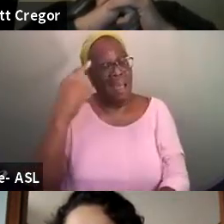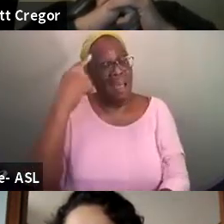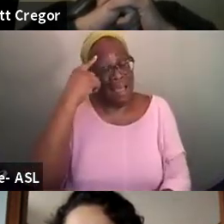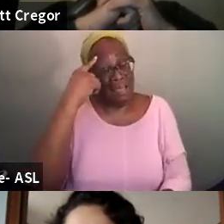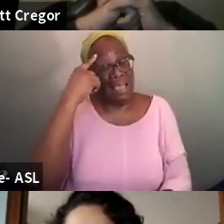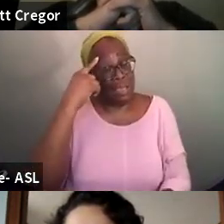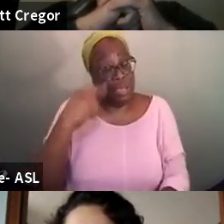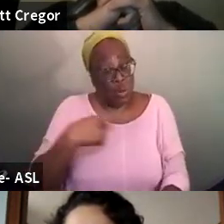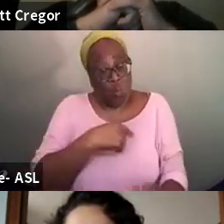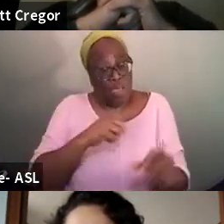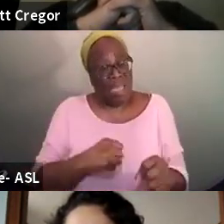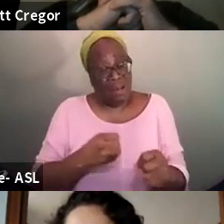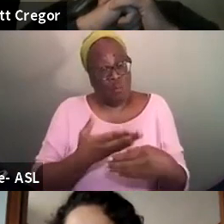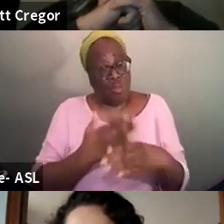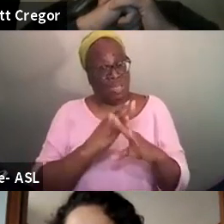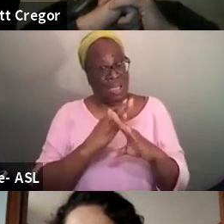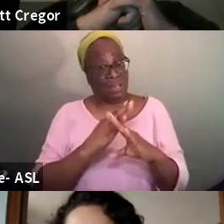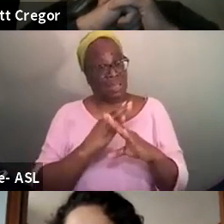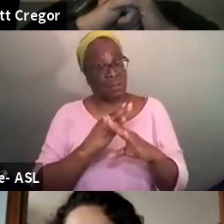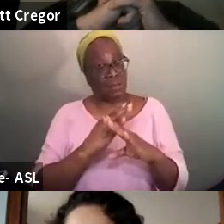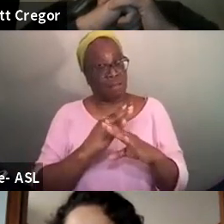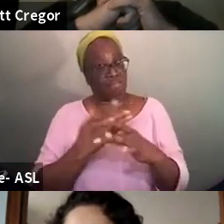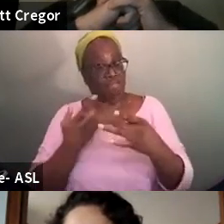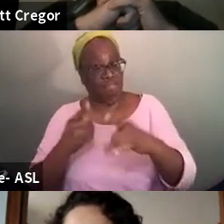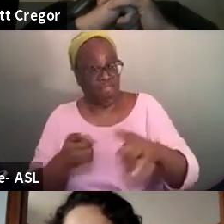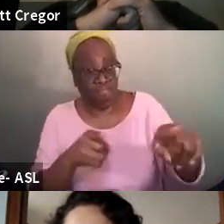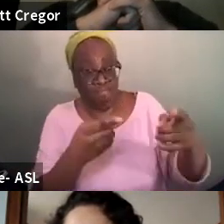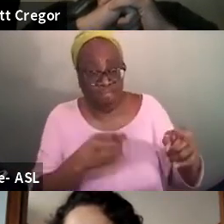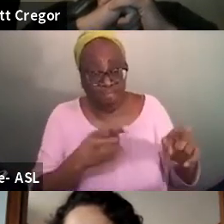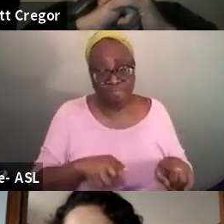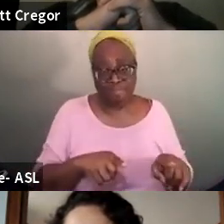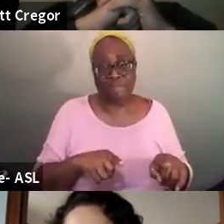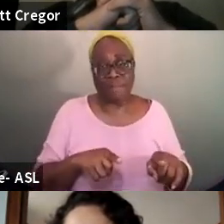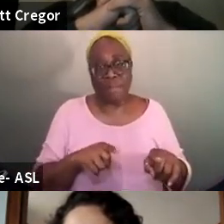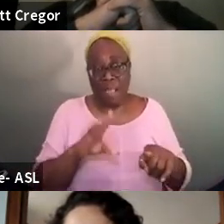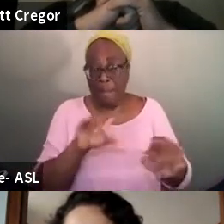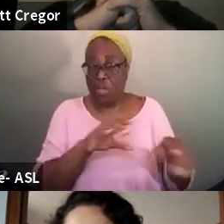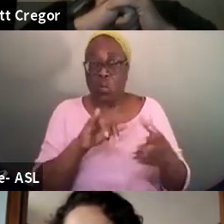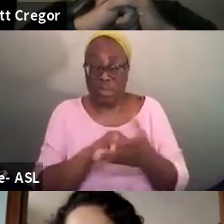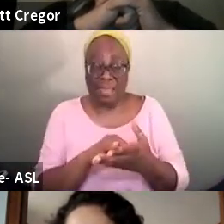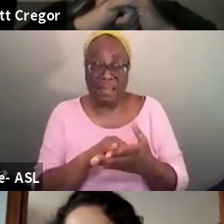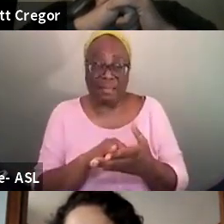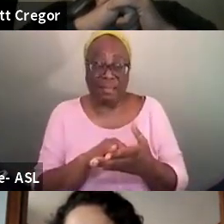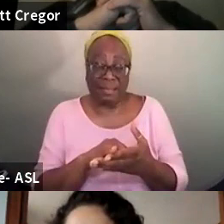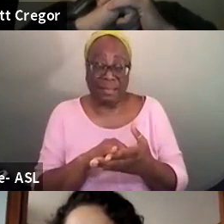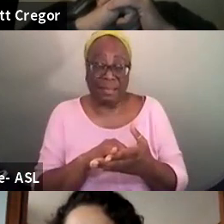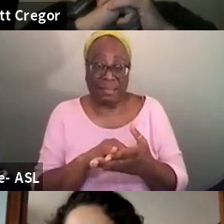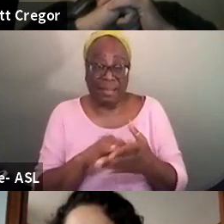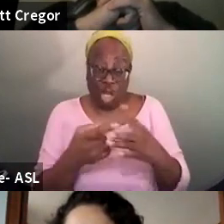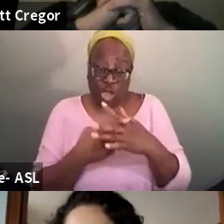could protect consensus by working backwards, and and